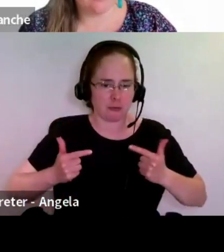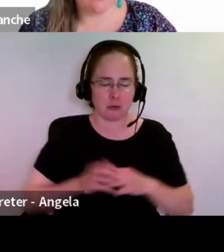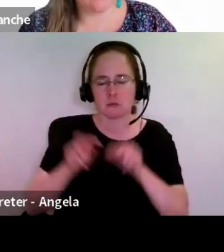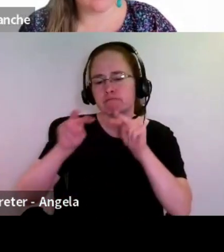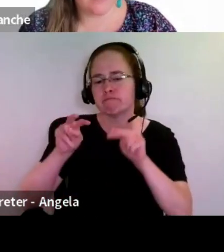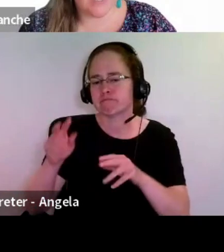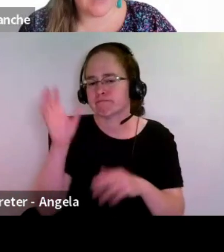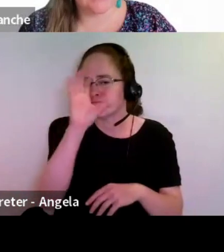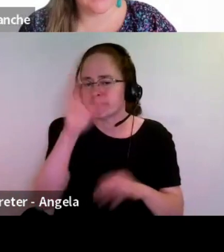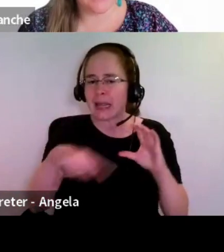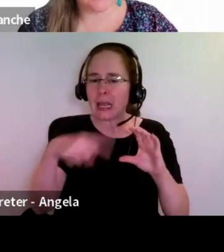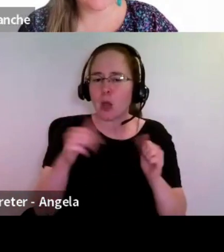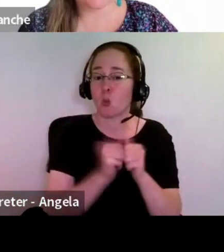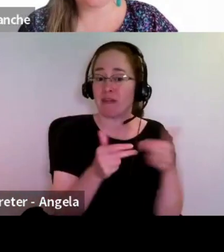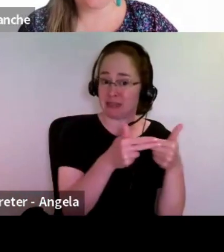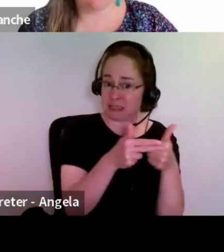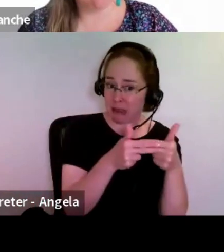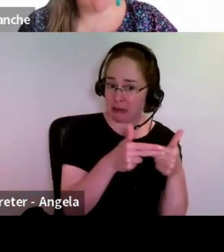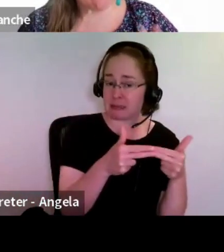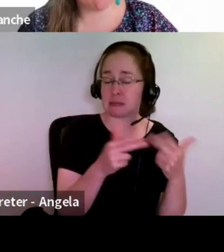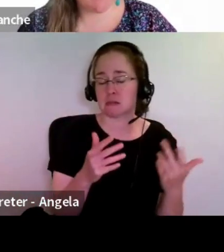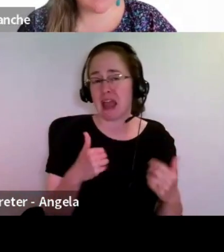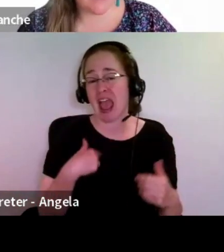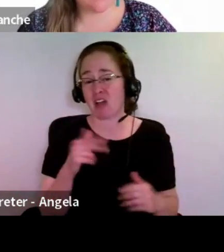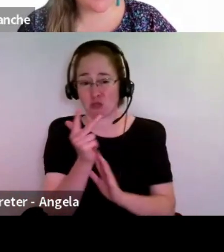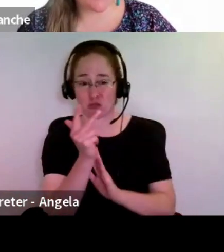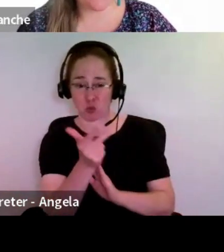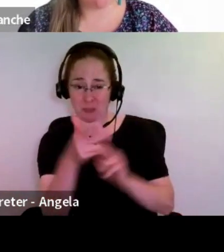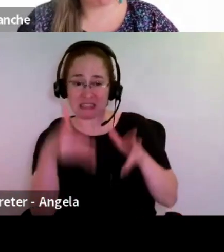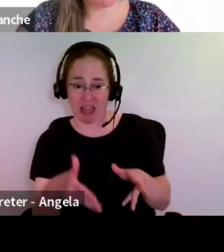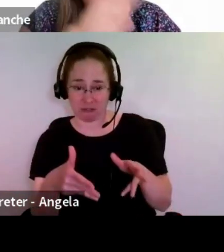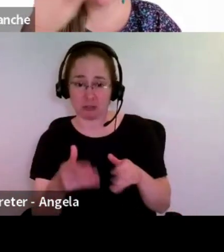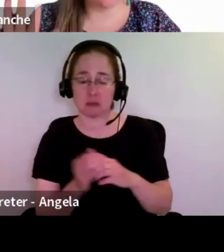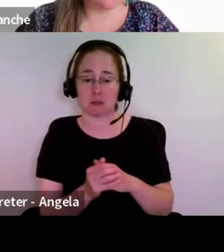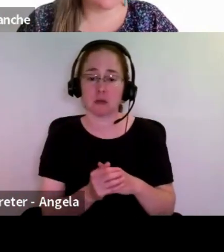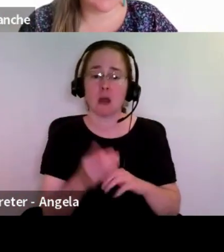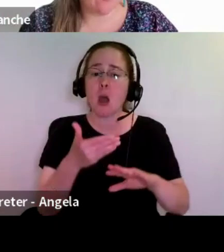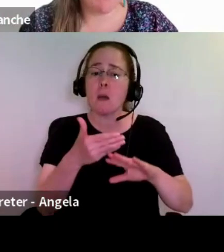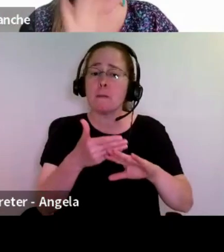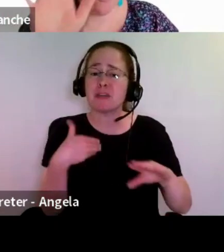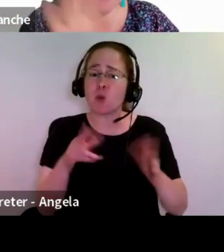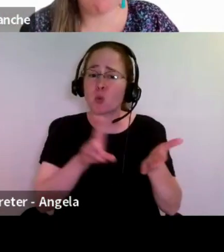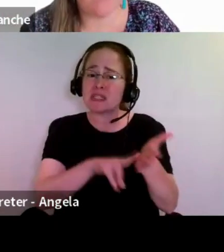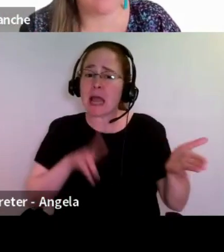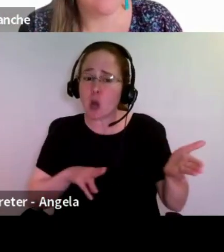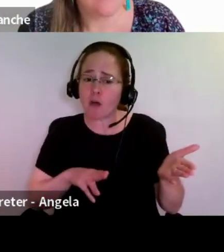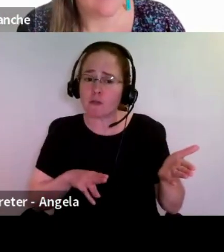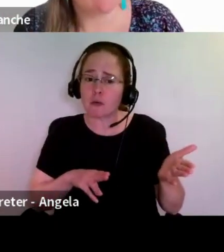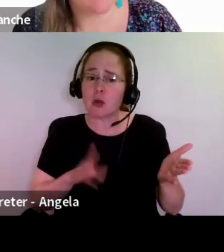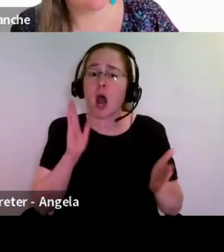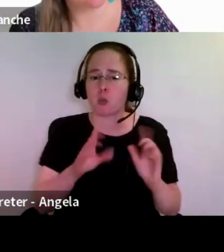that email with the slides. And we have about 3 minutes left. So right before we sign off, I'll give it